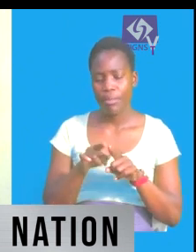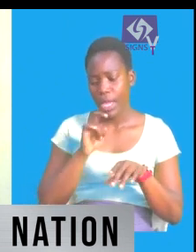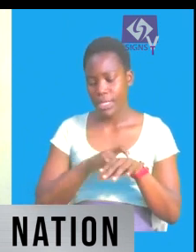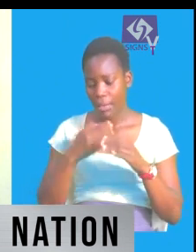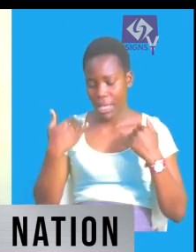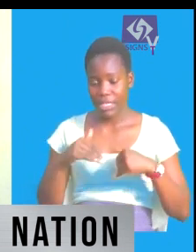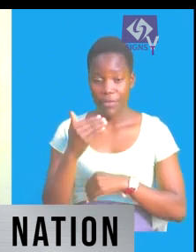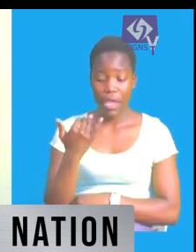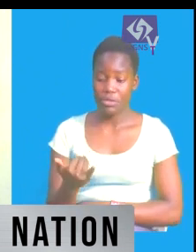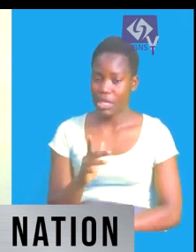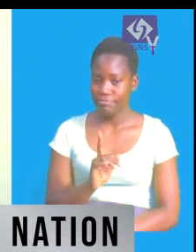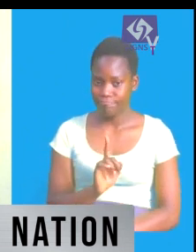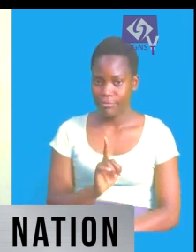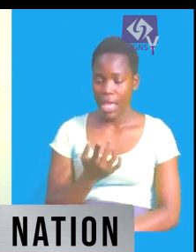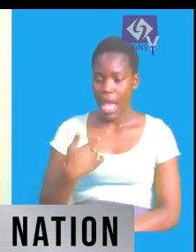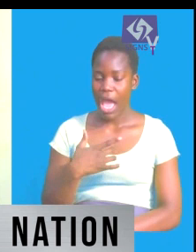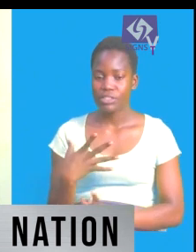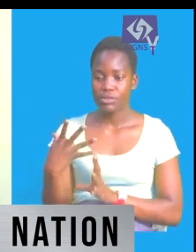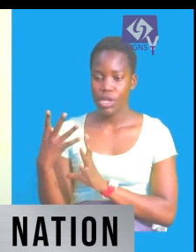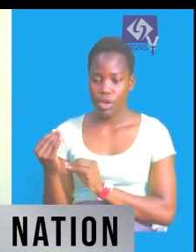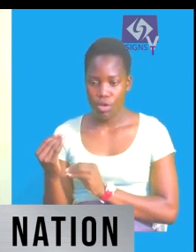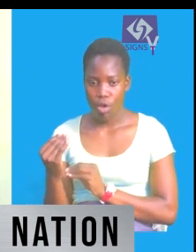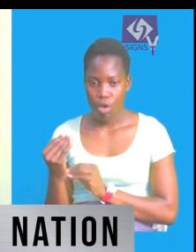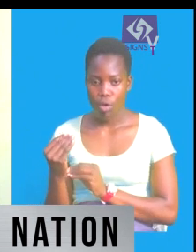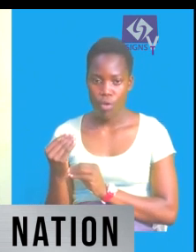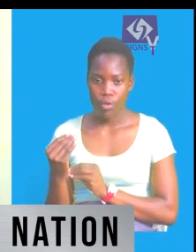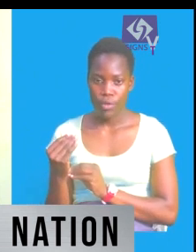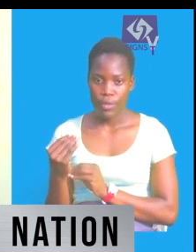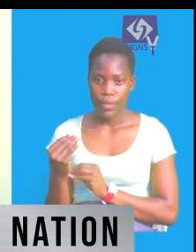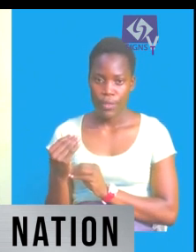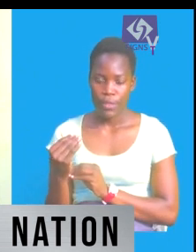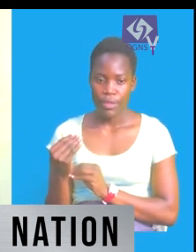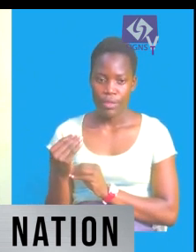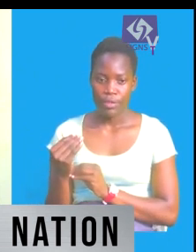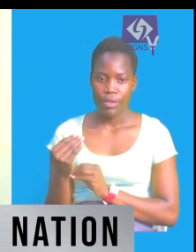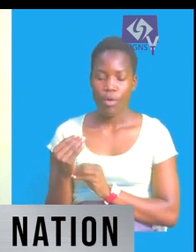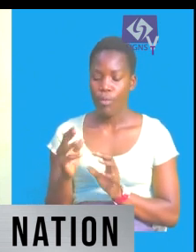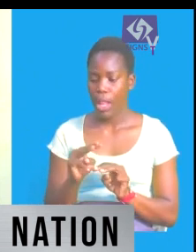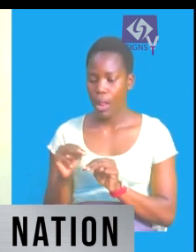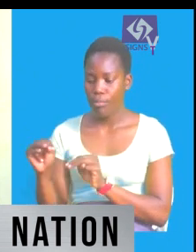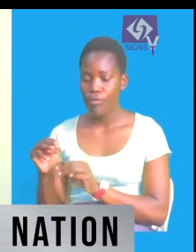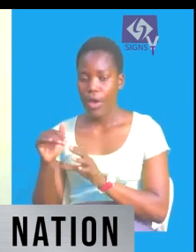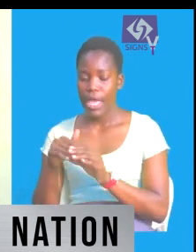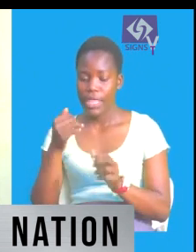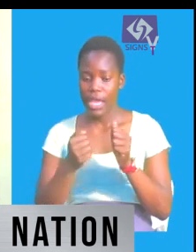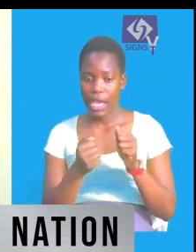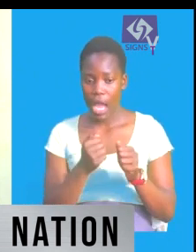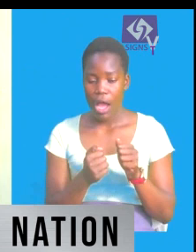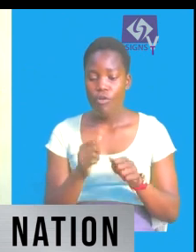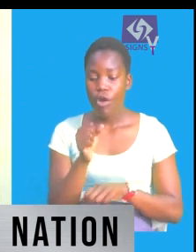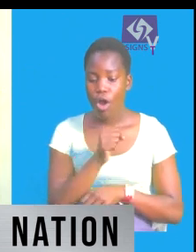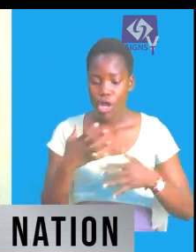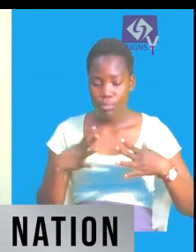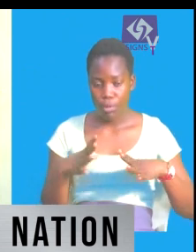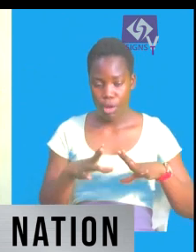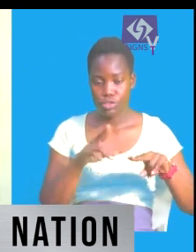Like we would move on the side for an older person to pass. Right now, left, right, center, the kids